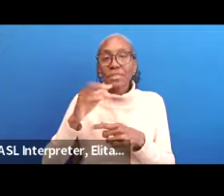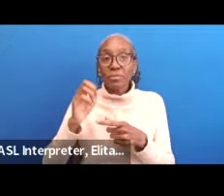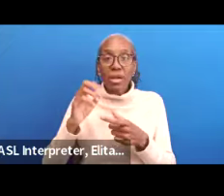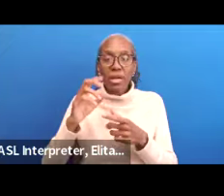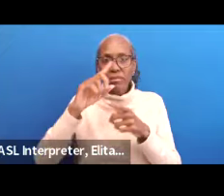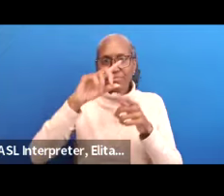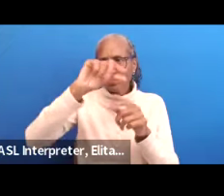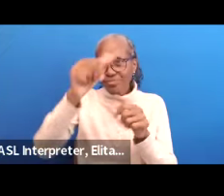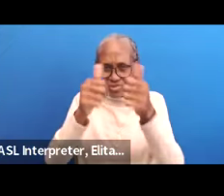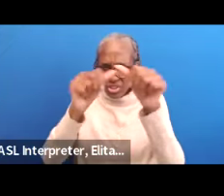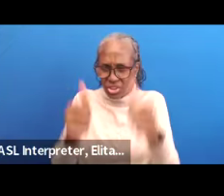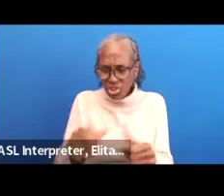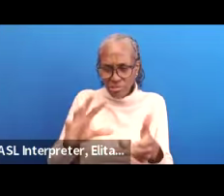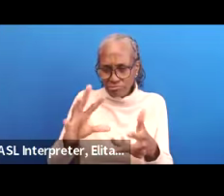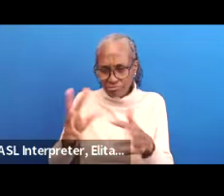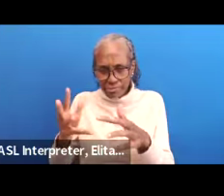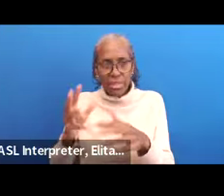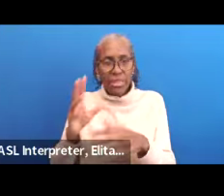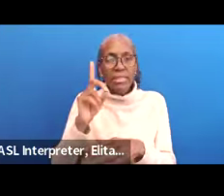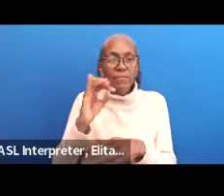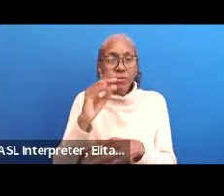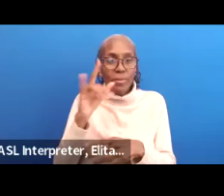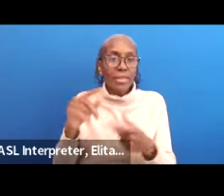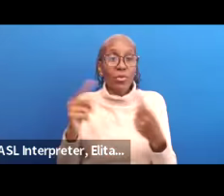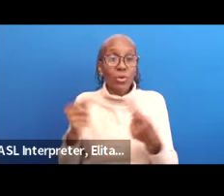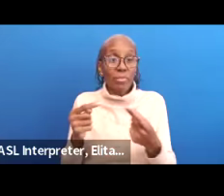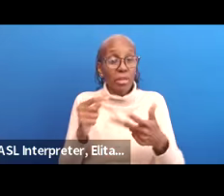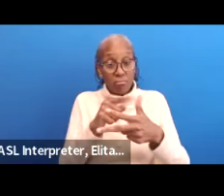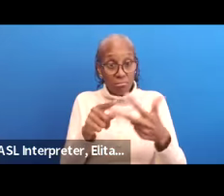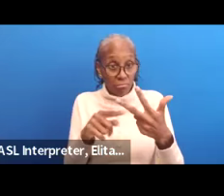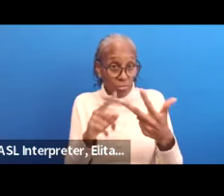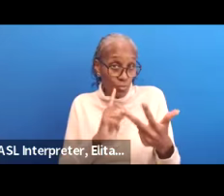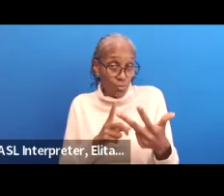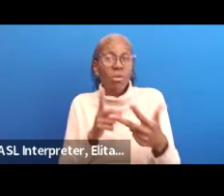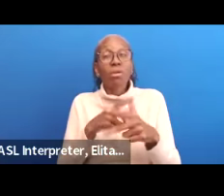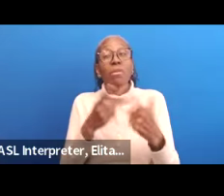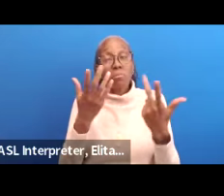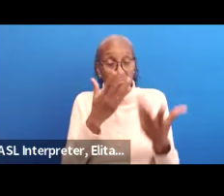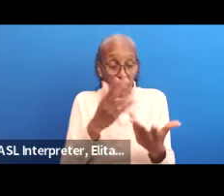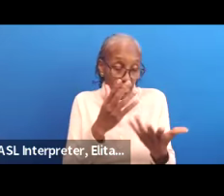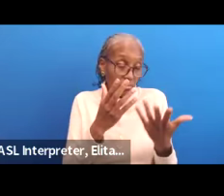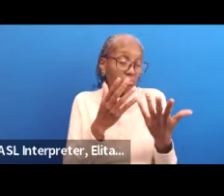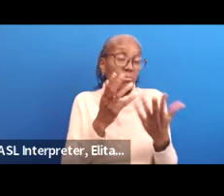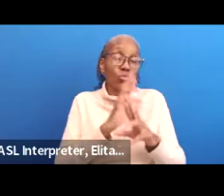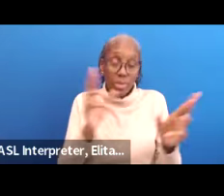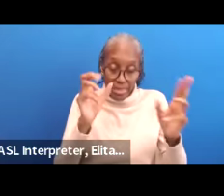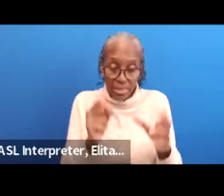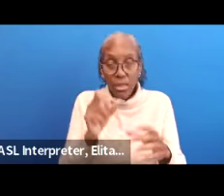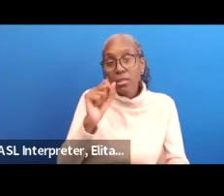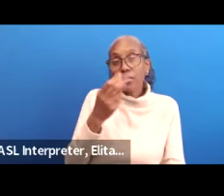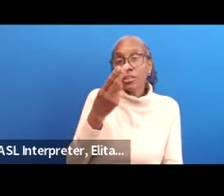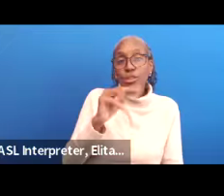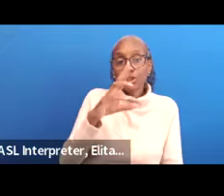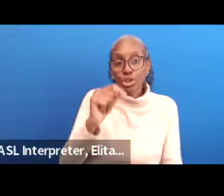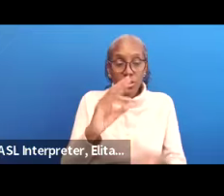pain. And if that's the case, you may be a candidate for a shunt to be placed in your